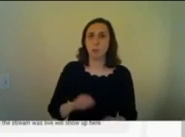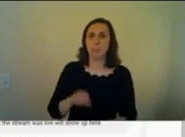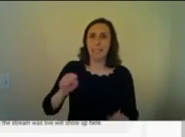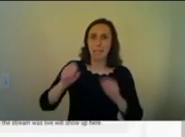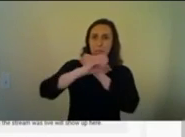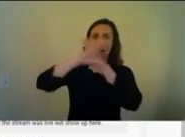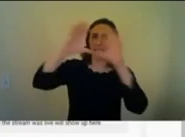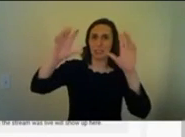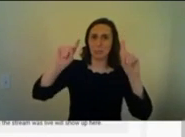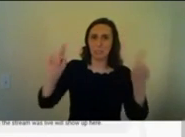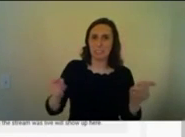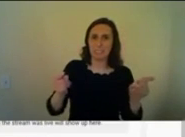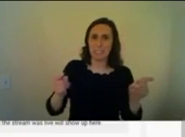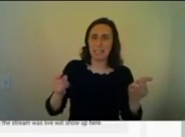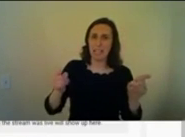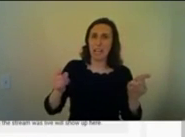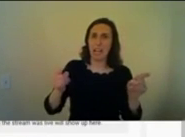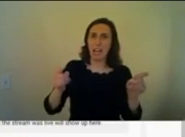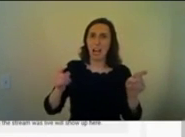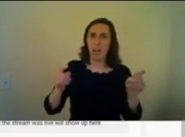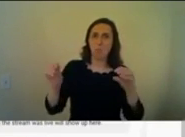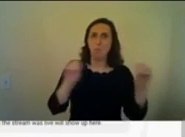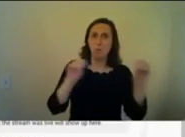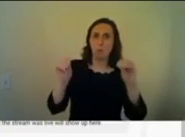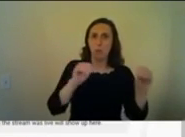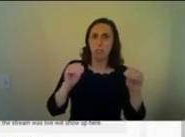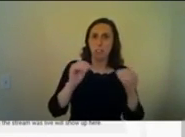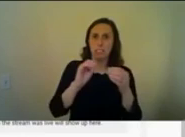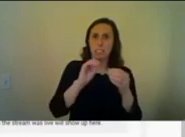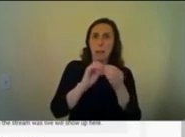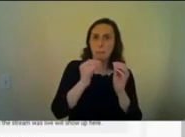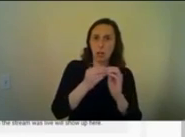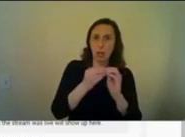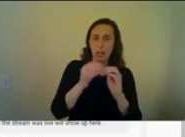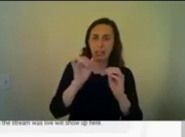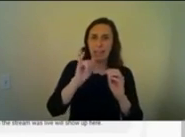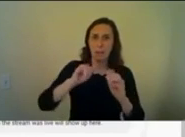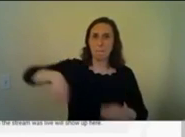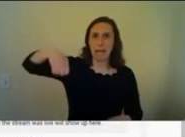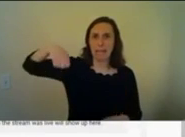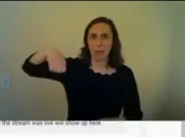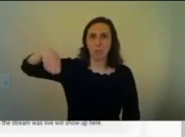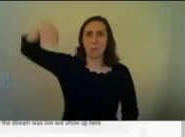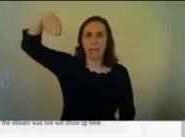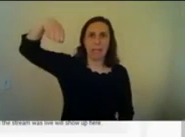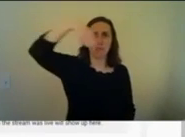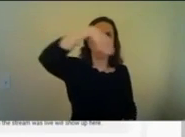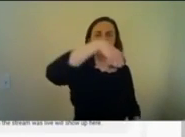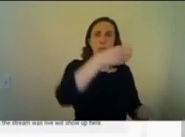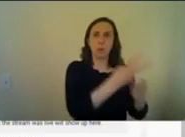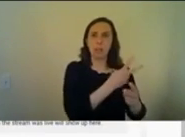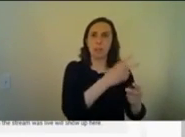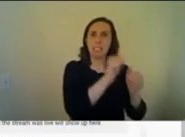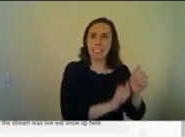parentheses is like a bucket, and we carry it around as one portable number. And so we pick the whole thing up and we multiply it through each